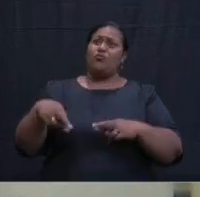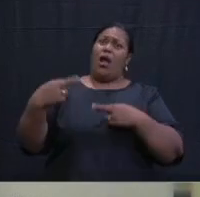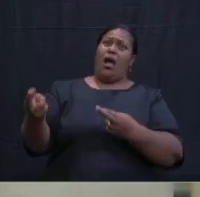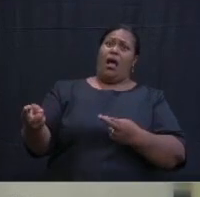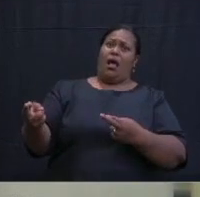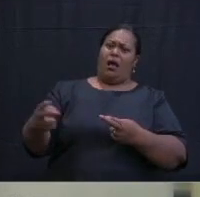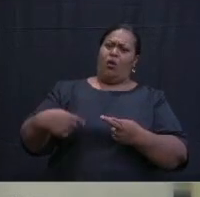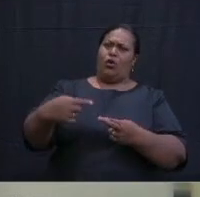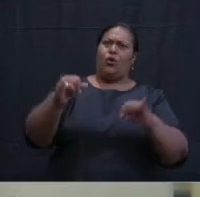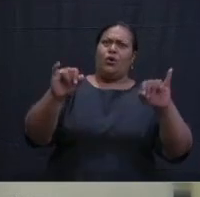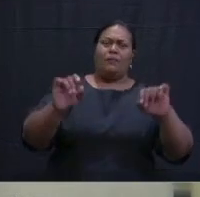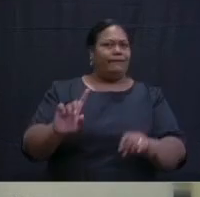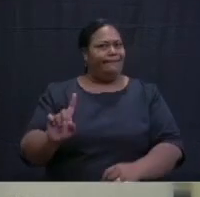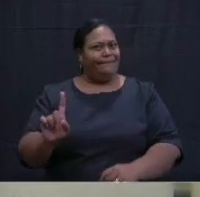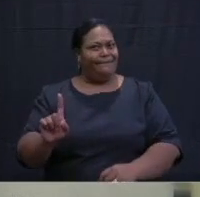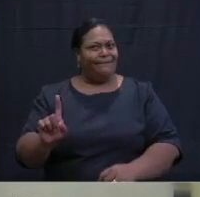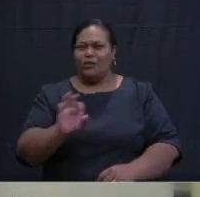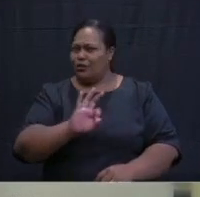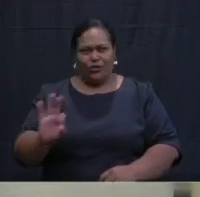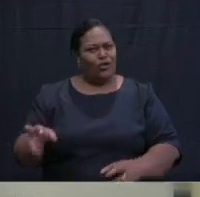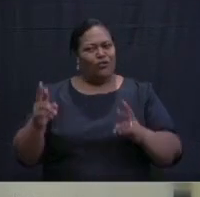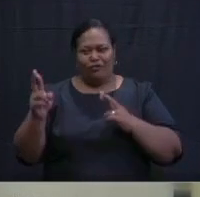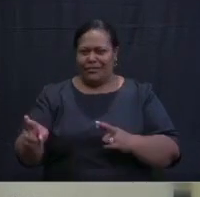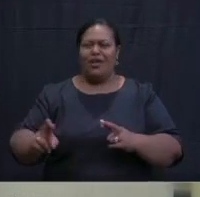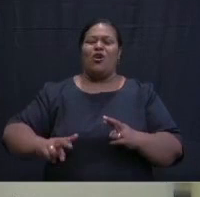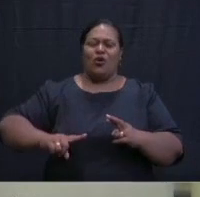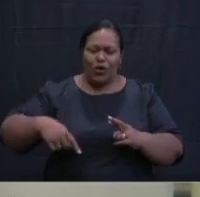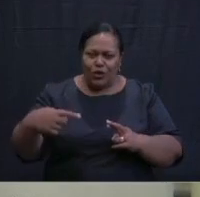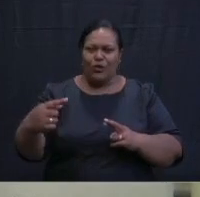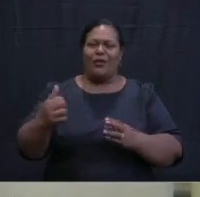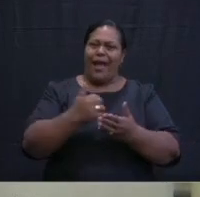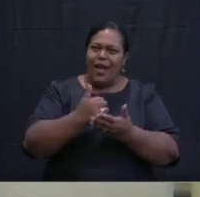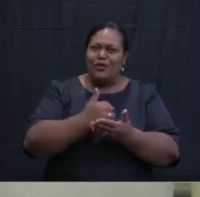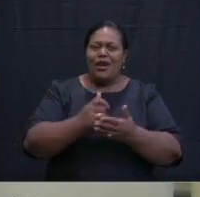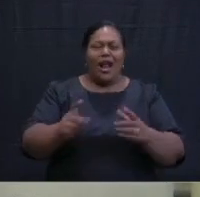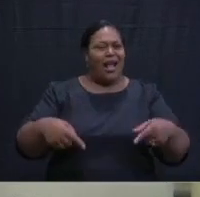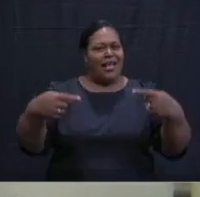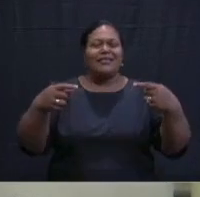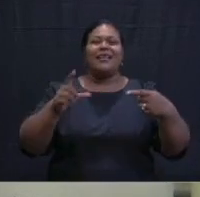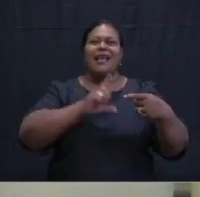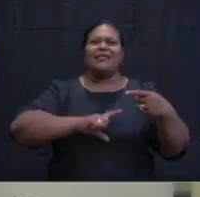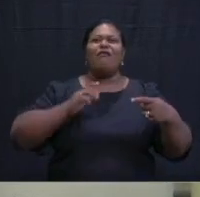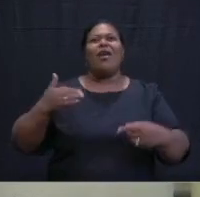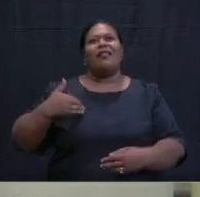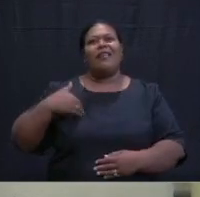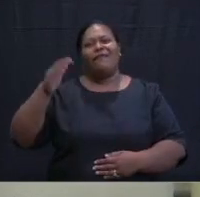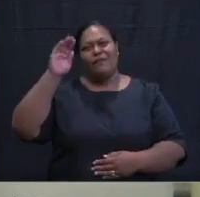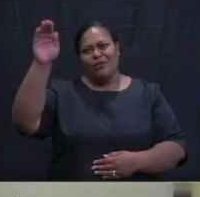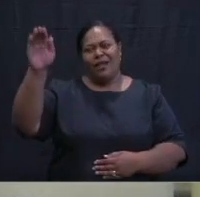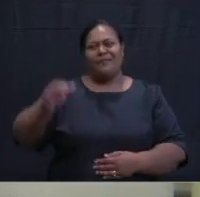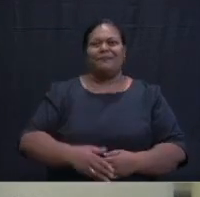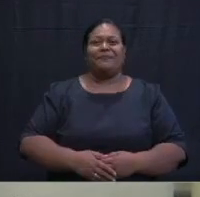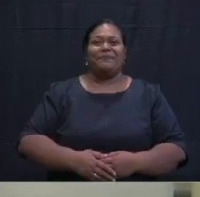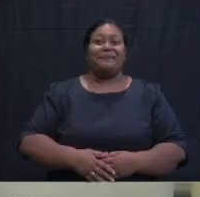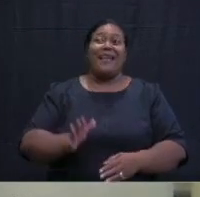closed. Please continue taking action against cancer for a healthier future,